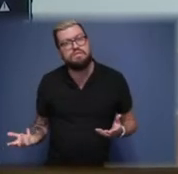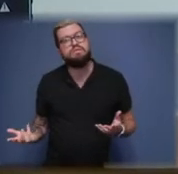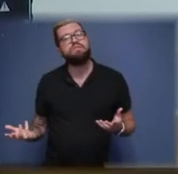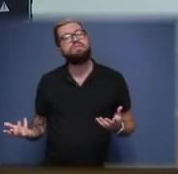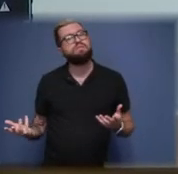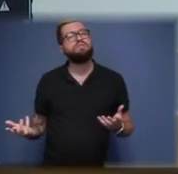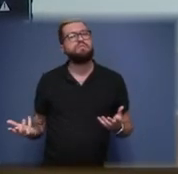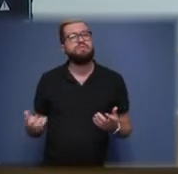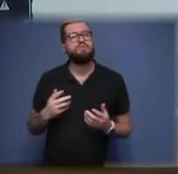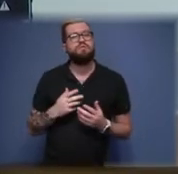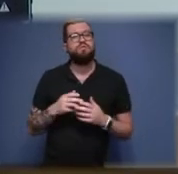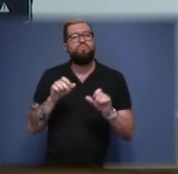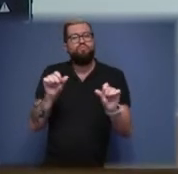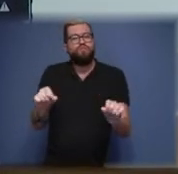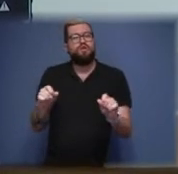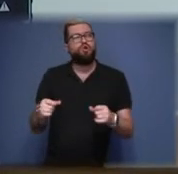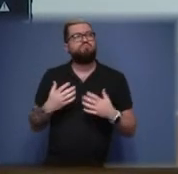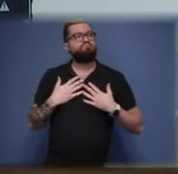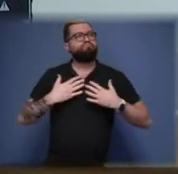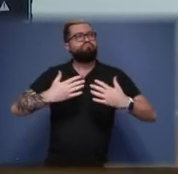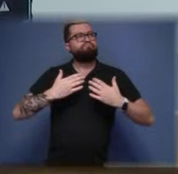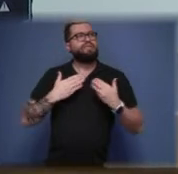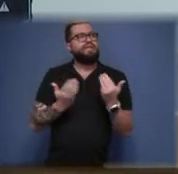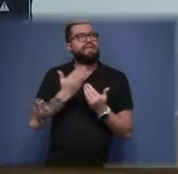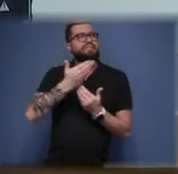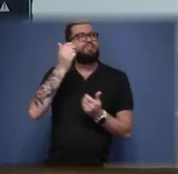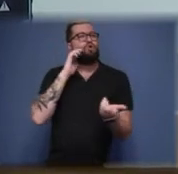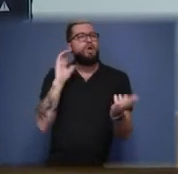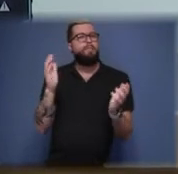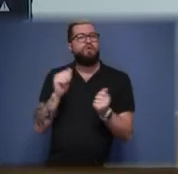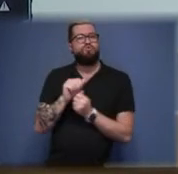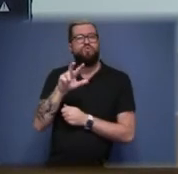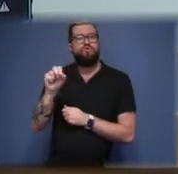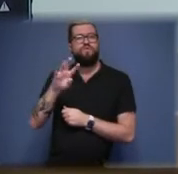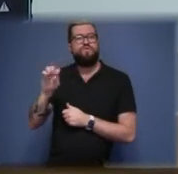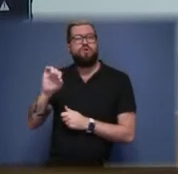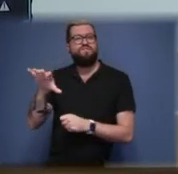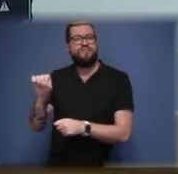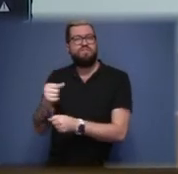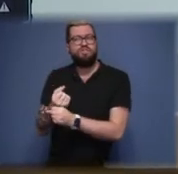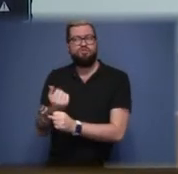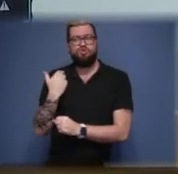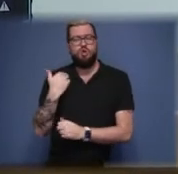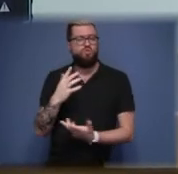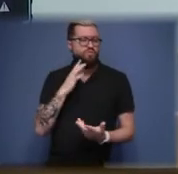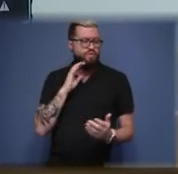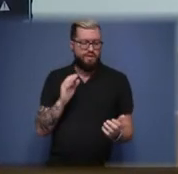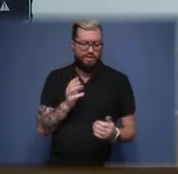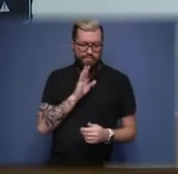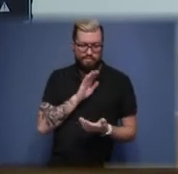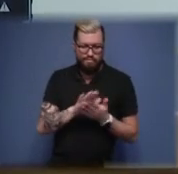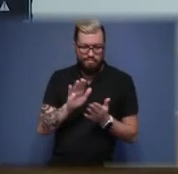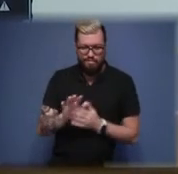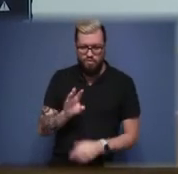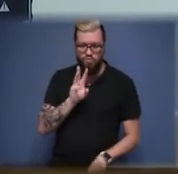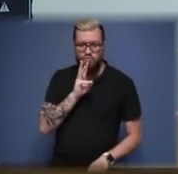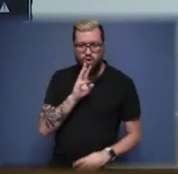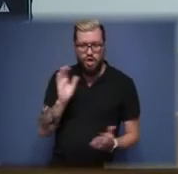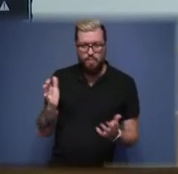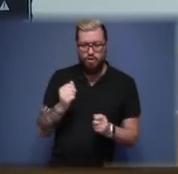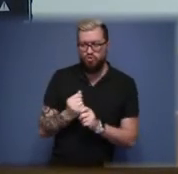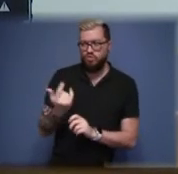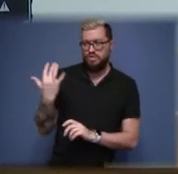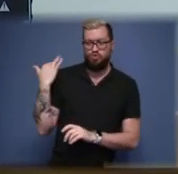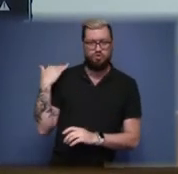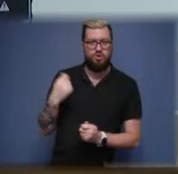long, deeper breath than we could 50 years ago, 40 years ago, 30 years ago. We can enjoy cleaner water than we had decades ago. And I'm glad that we